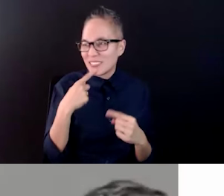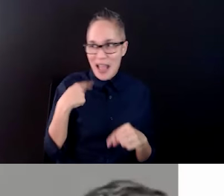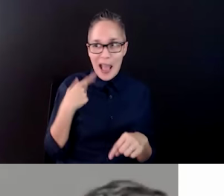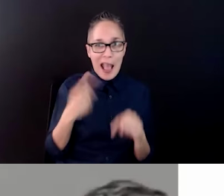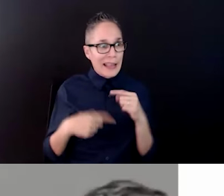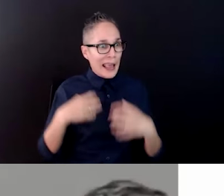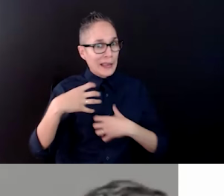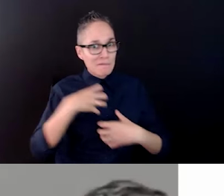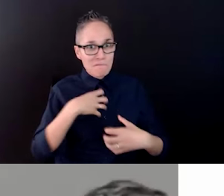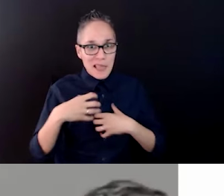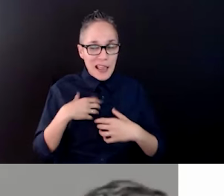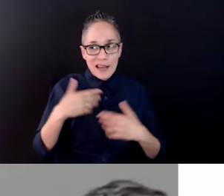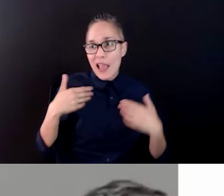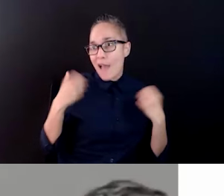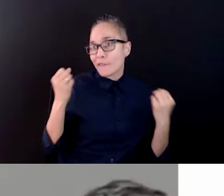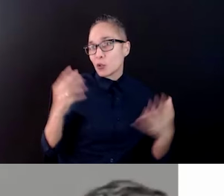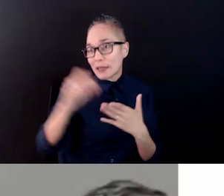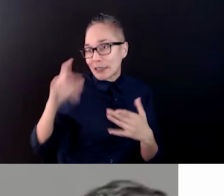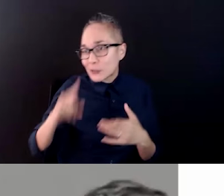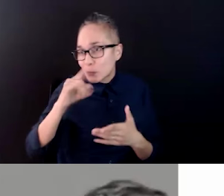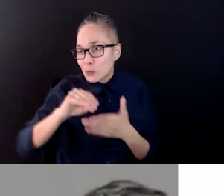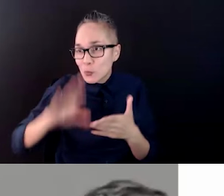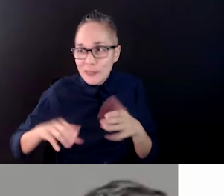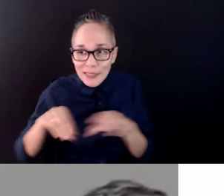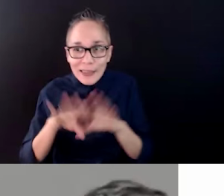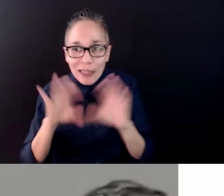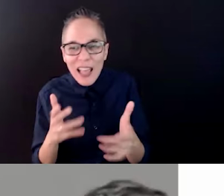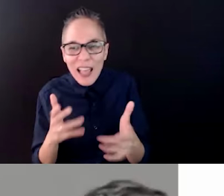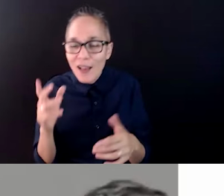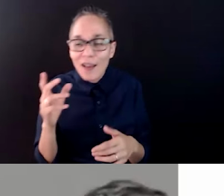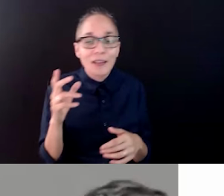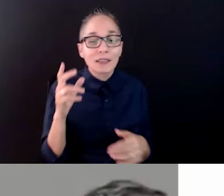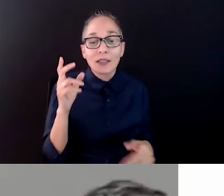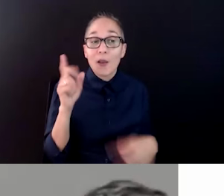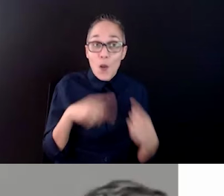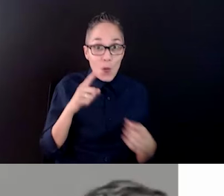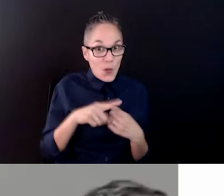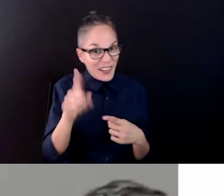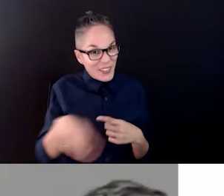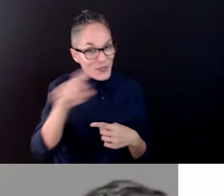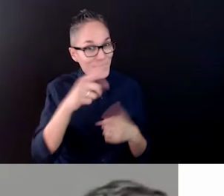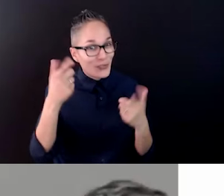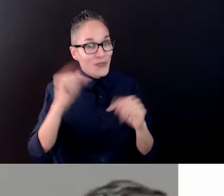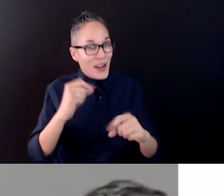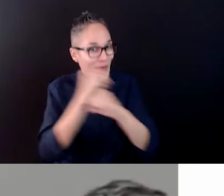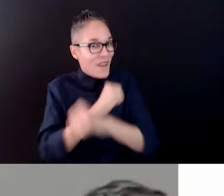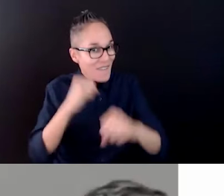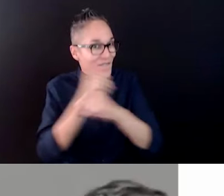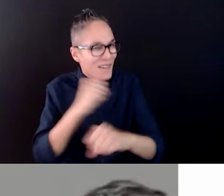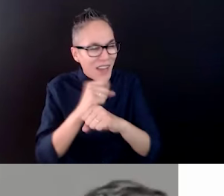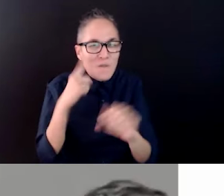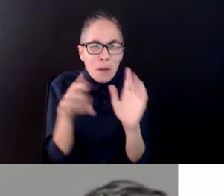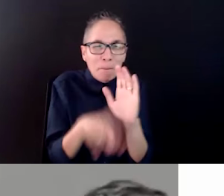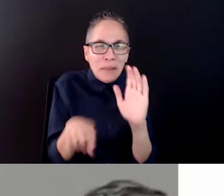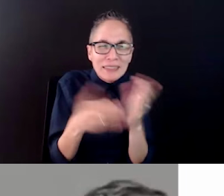that, I have too many kids in my class, or whatever the case that they were going to go and talk about, when you guys are over here trying to fight for like the bare